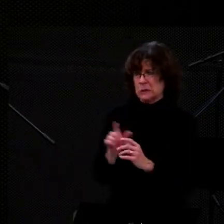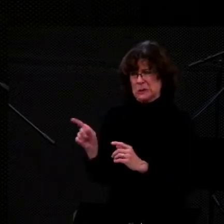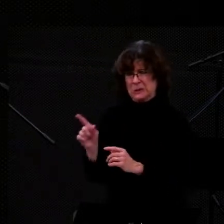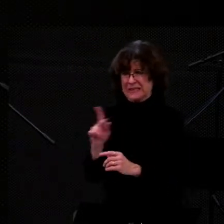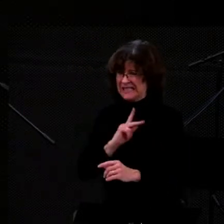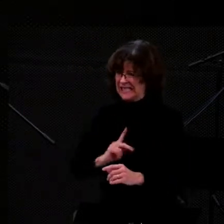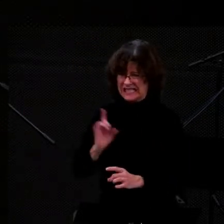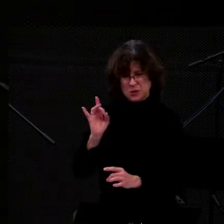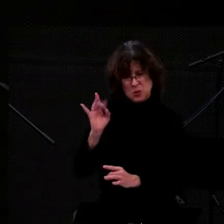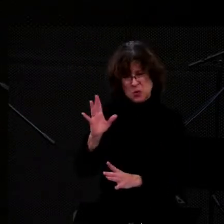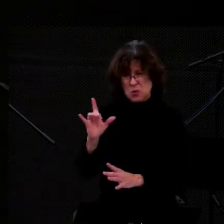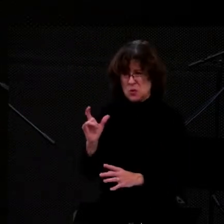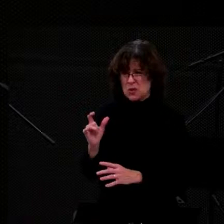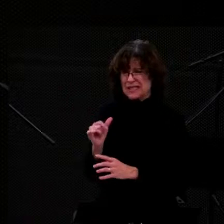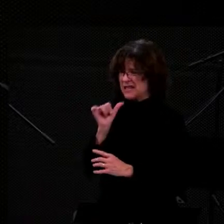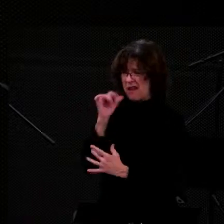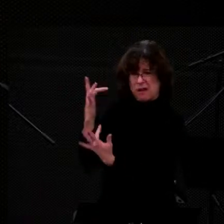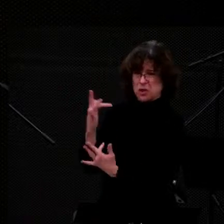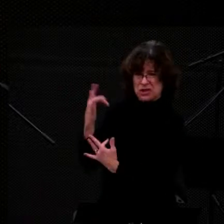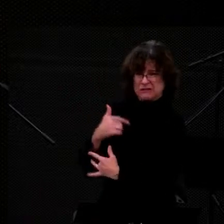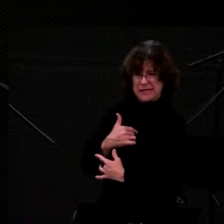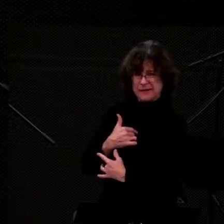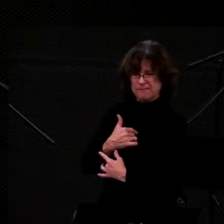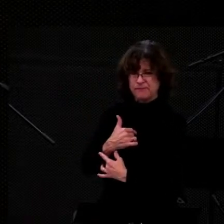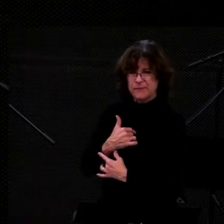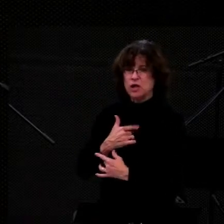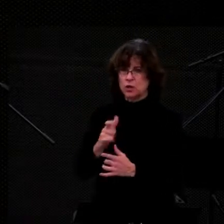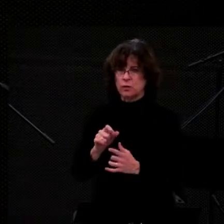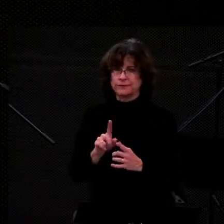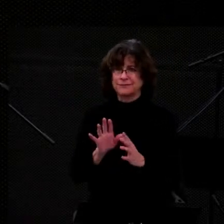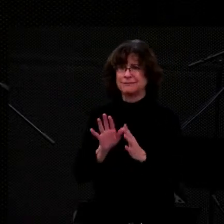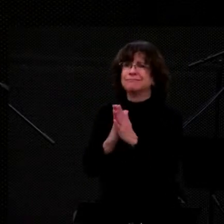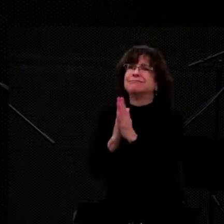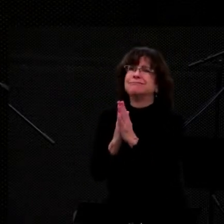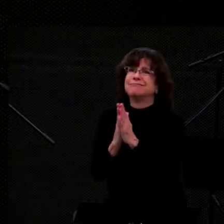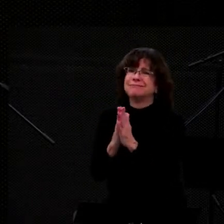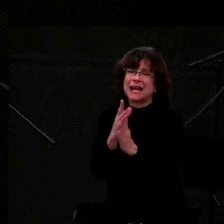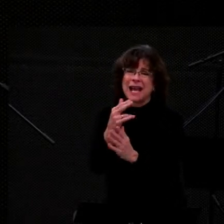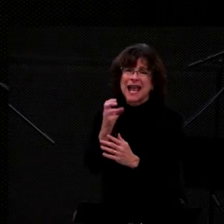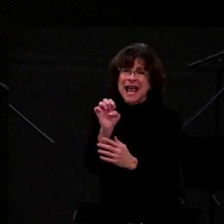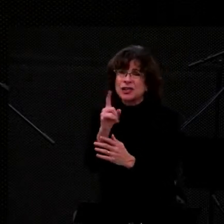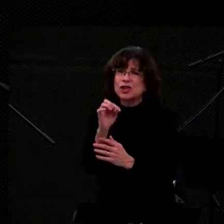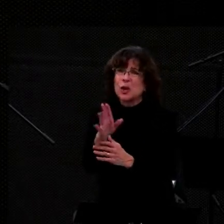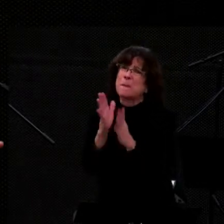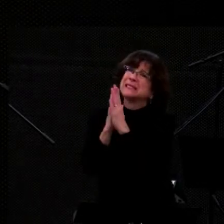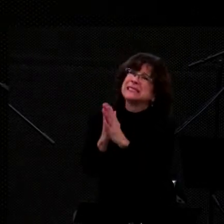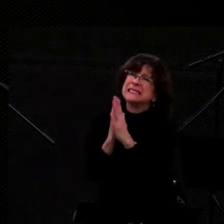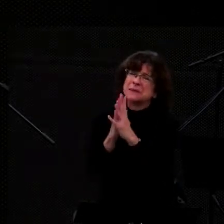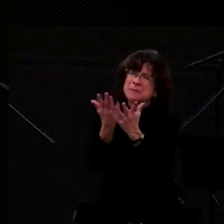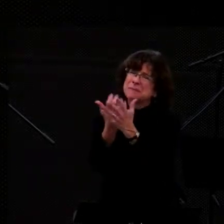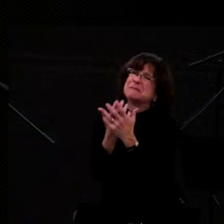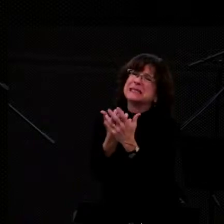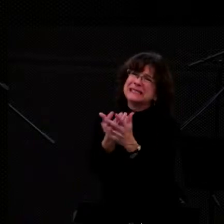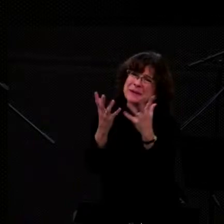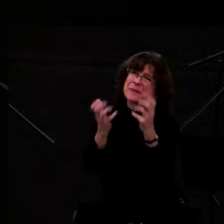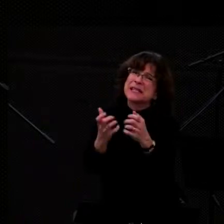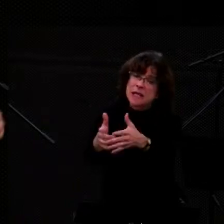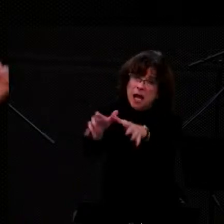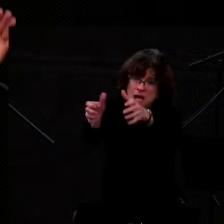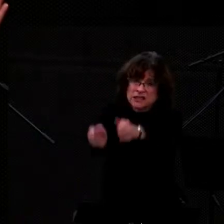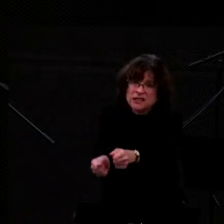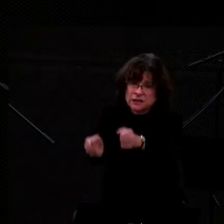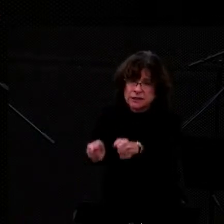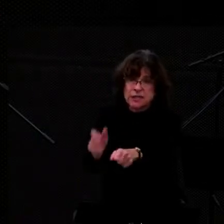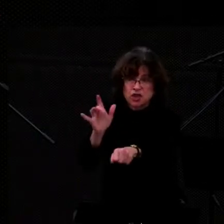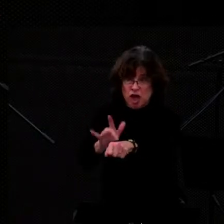knows he's not getting any mercy from him. And so he begins to throw himself at the feet of Esther, begging for mercy, begging for his life. And